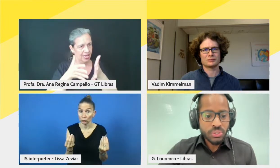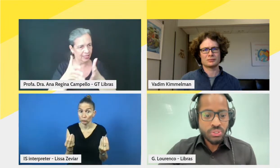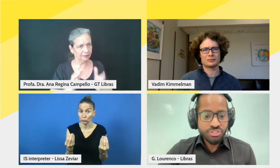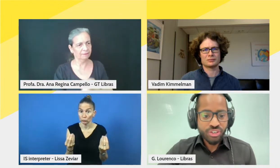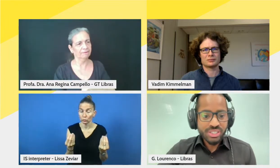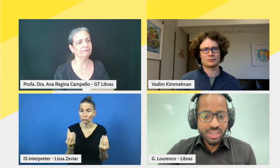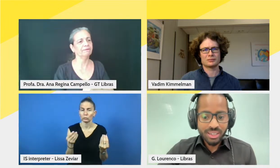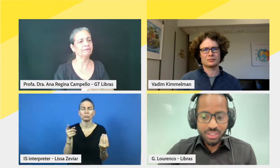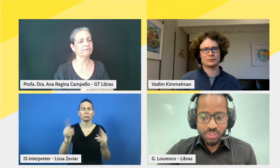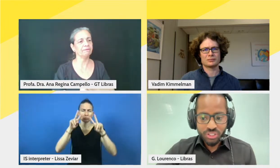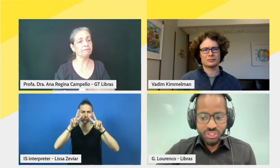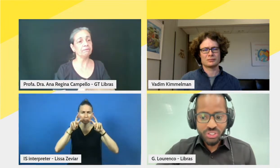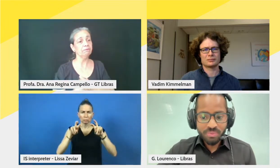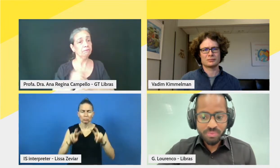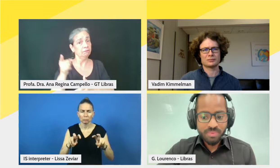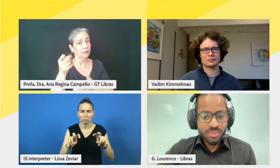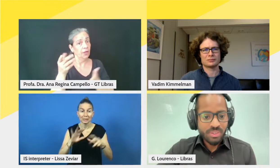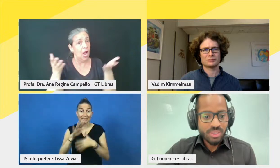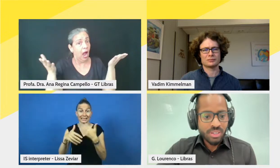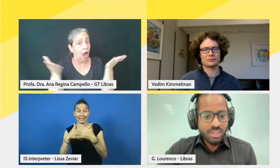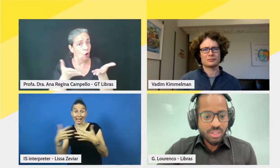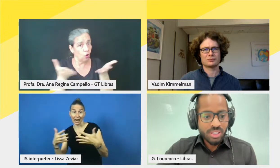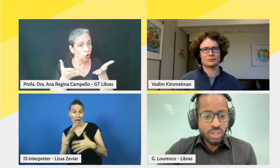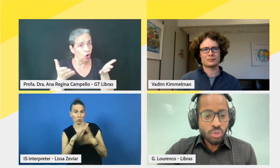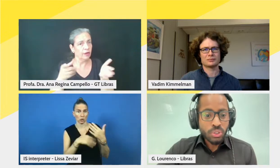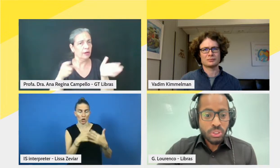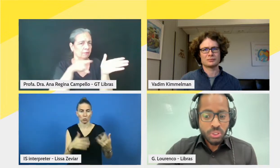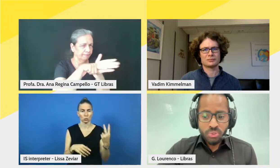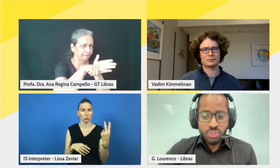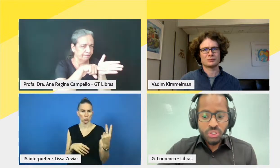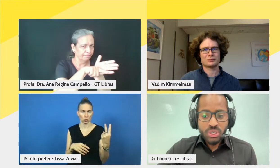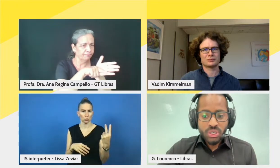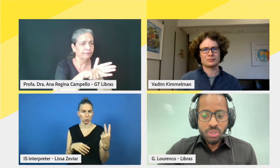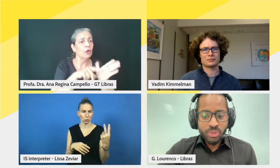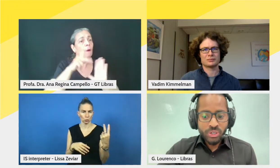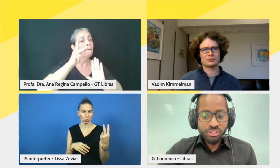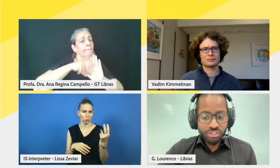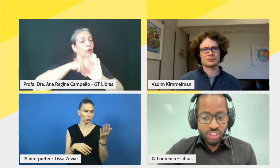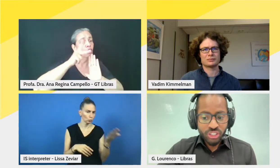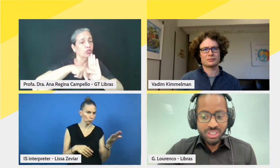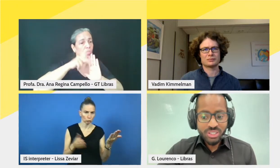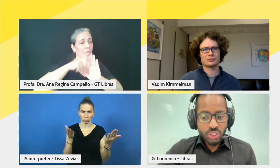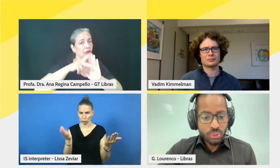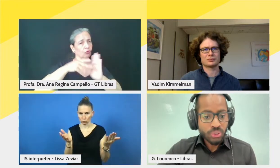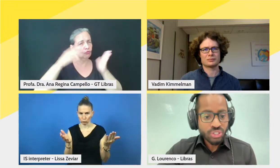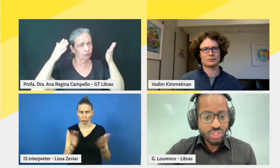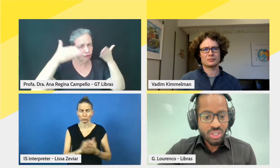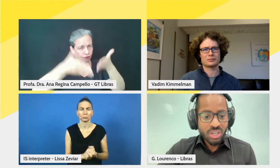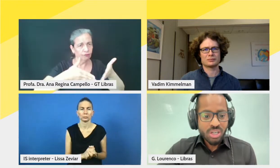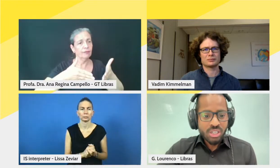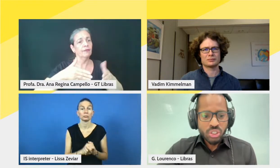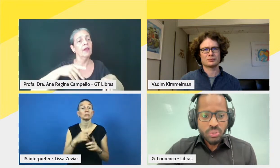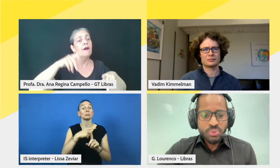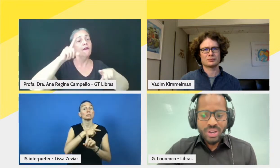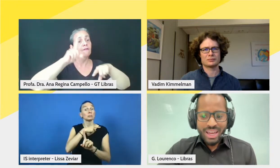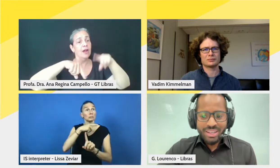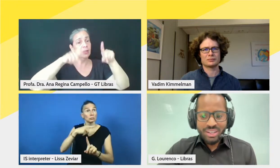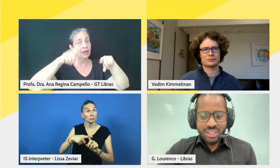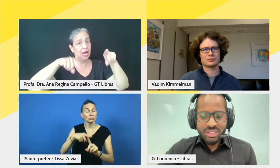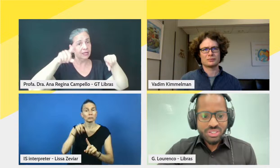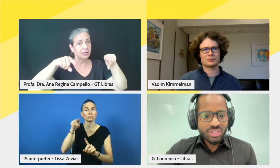analyzing two different sign languages. He also used computer vision tools